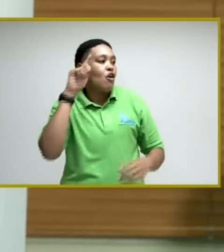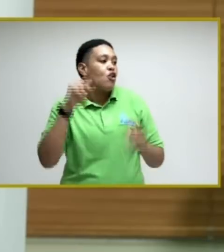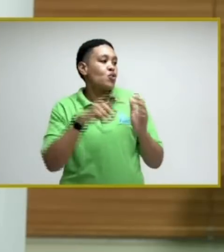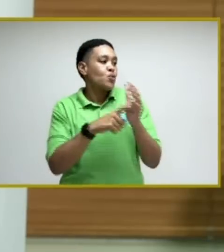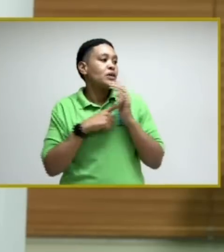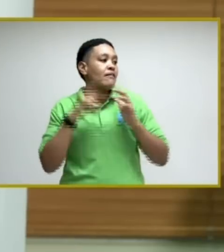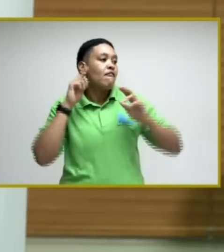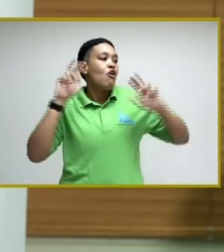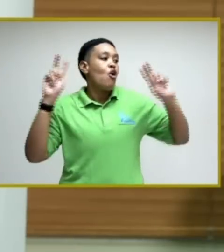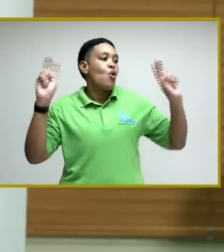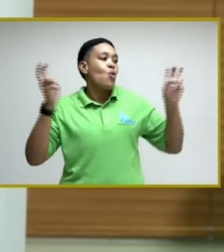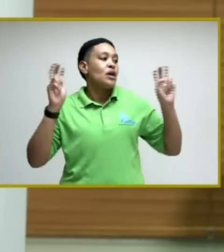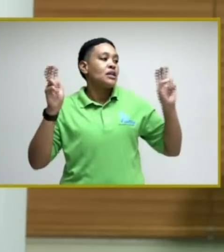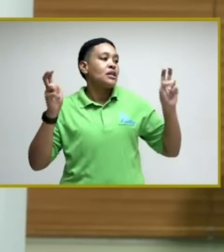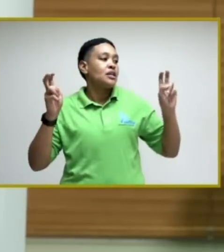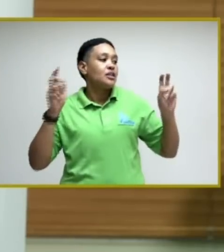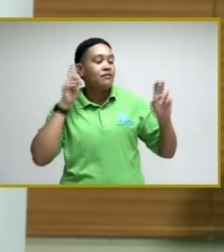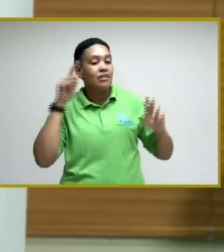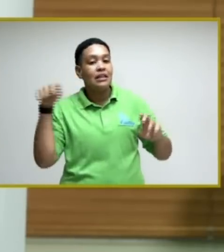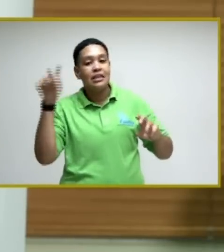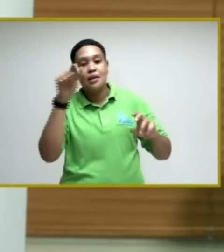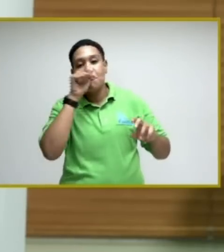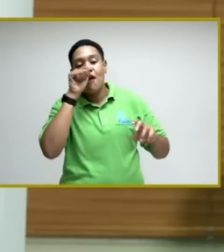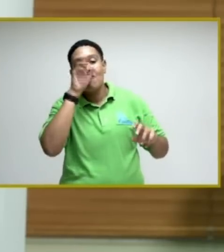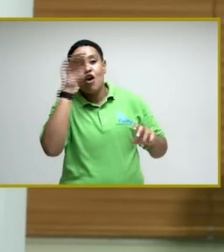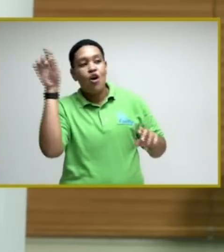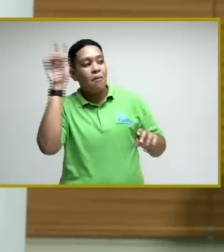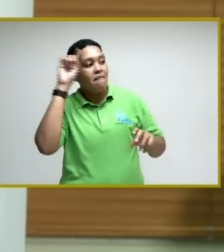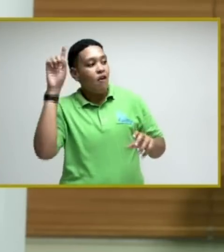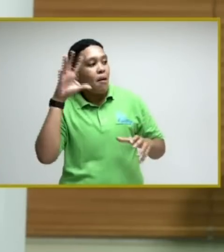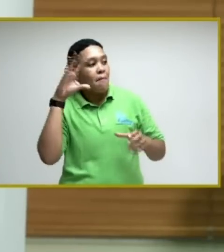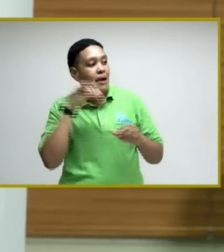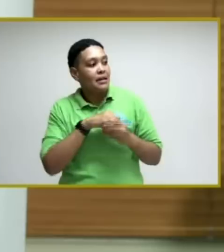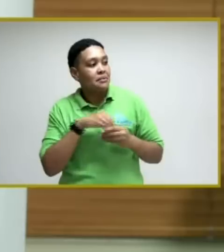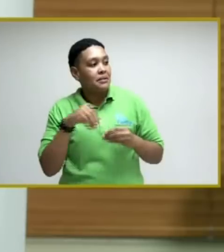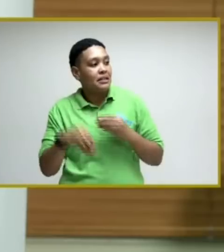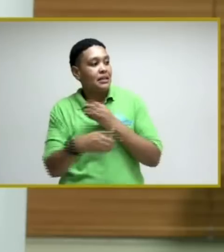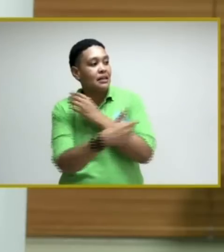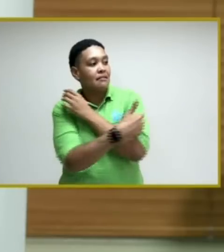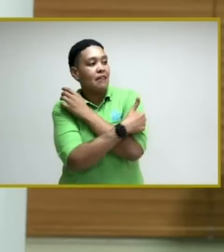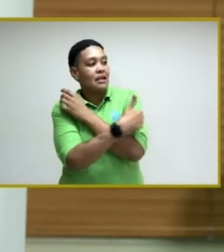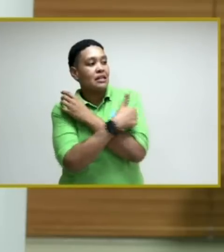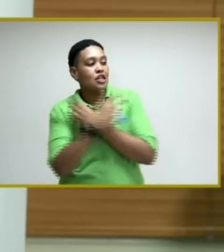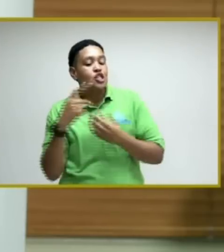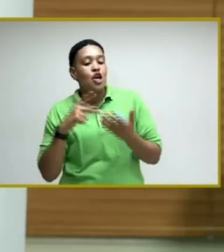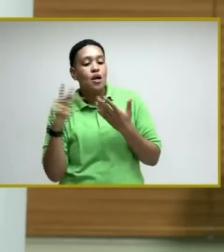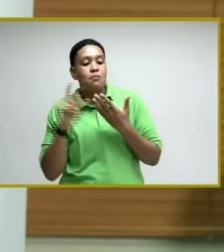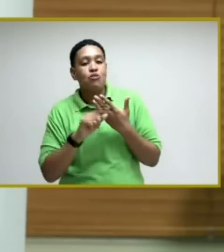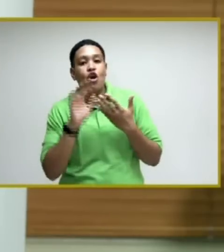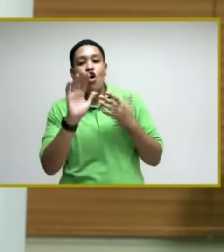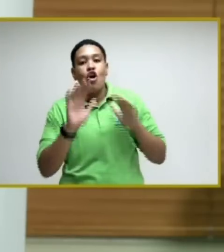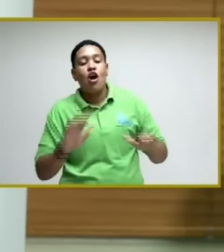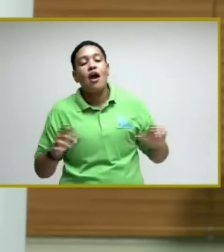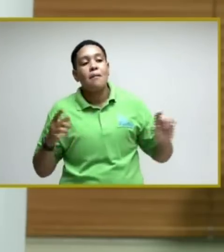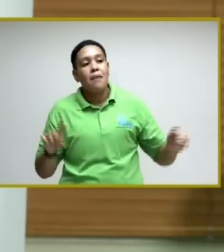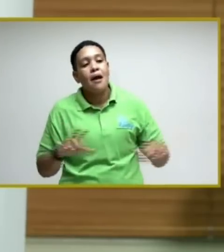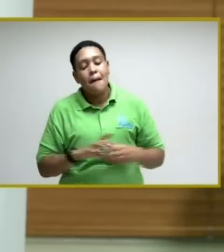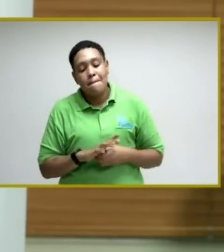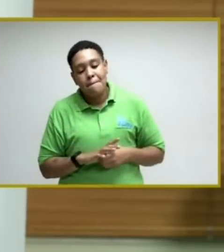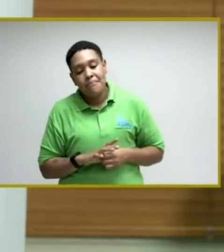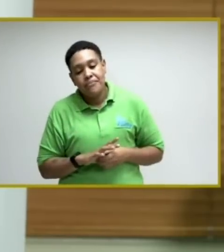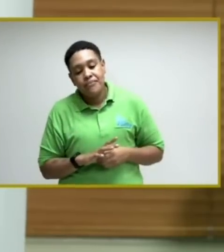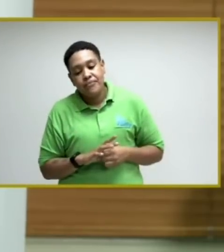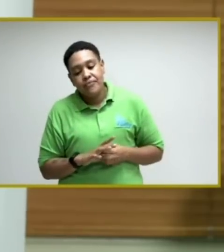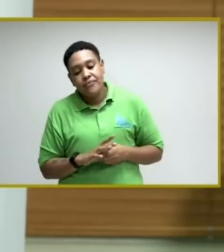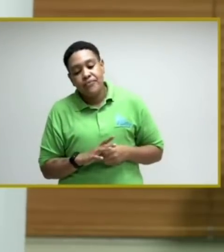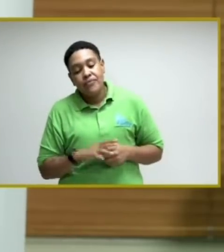for quotation to these private sector companies for participation in the vaccination program. The RFQ is